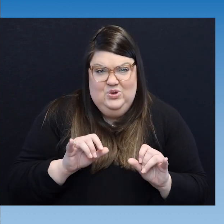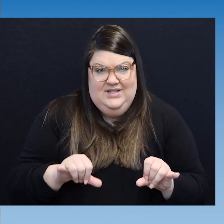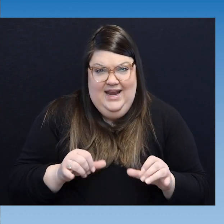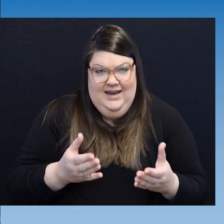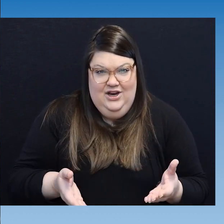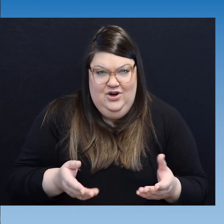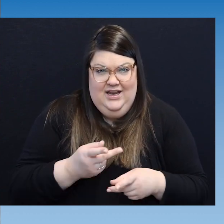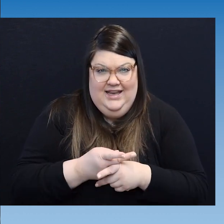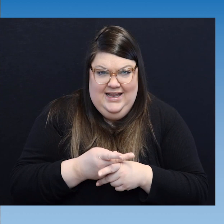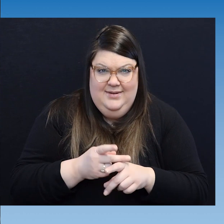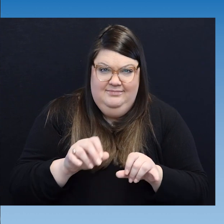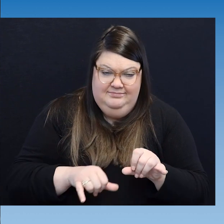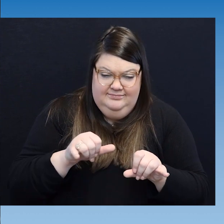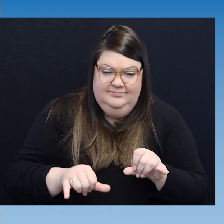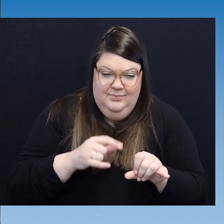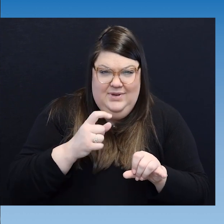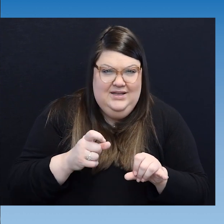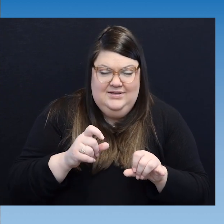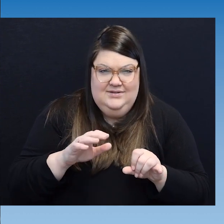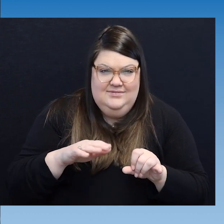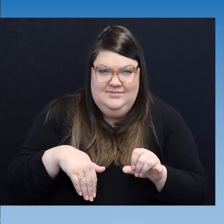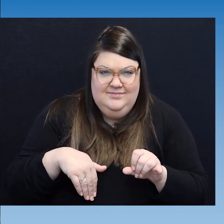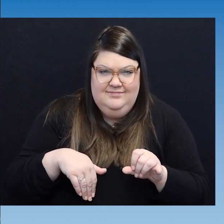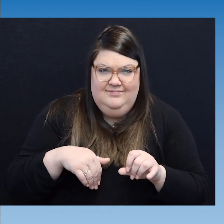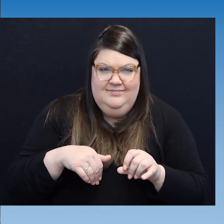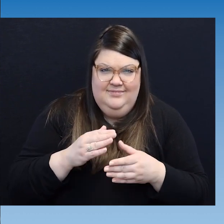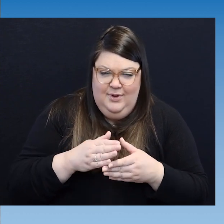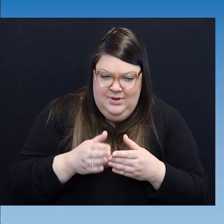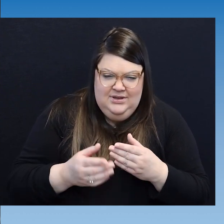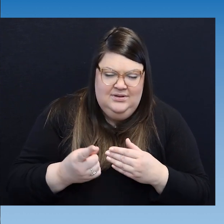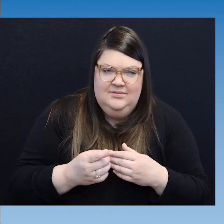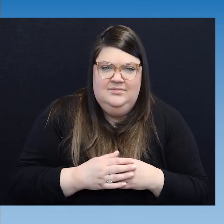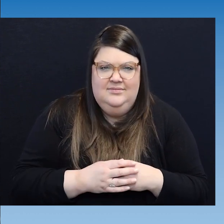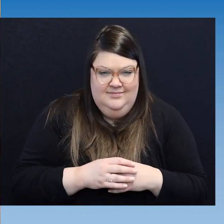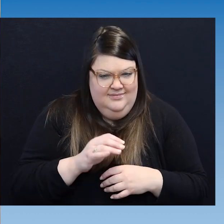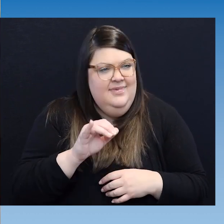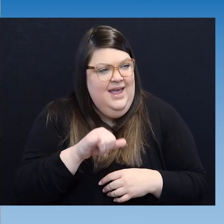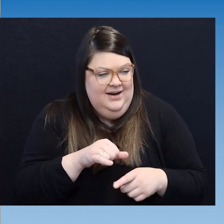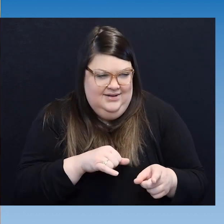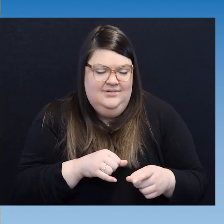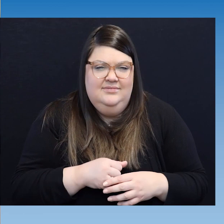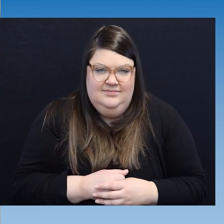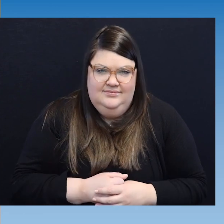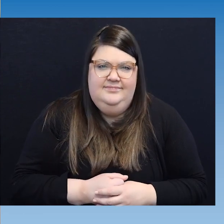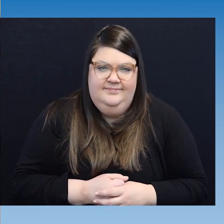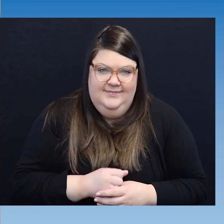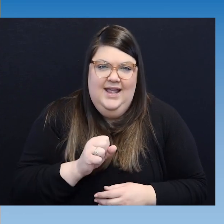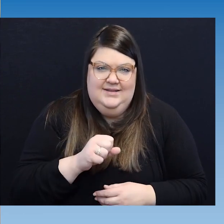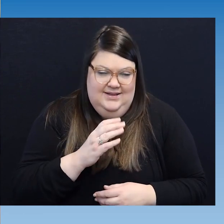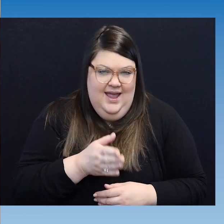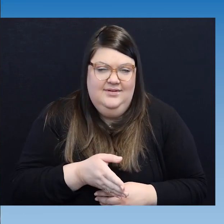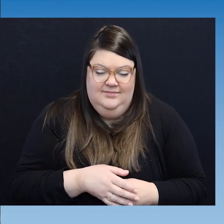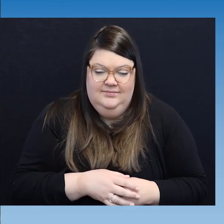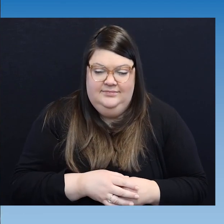stay here and keep mm-hmm. staying here because you haven't completed something and you don't there have, you go. Yes. Yes.